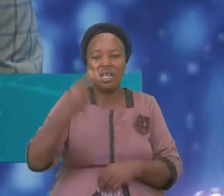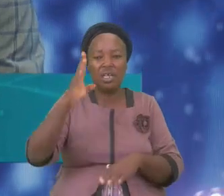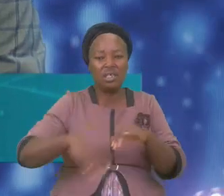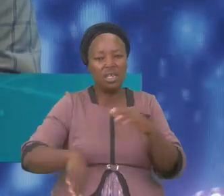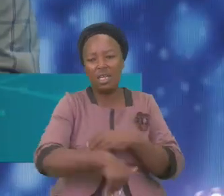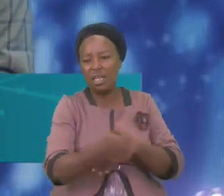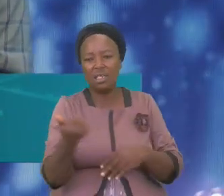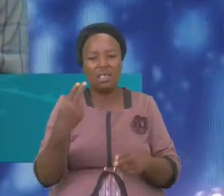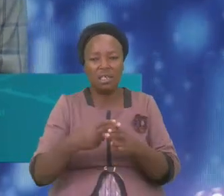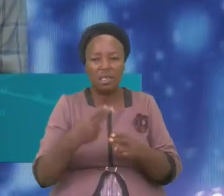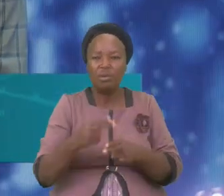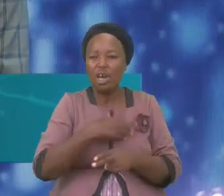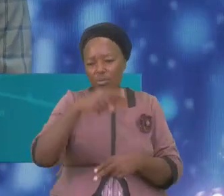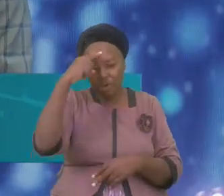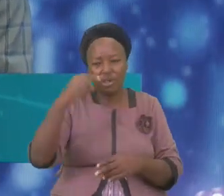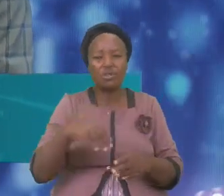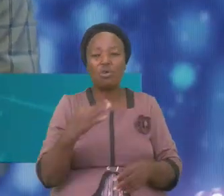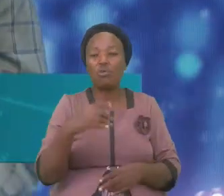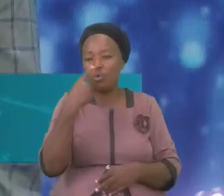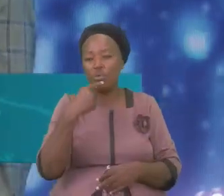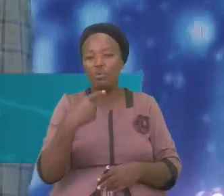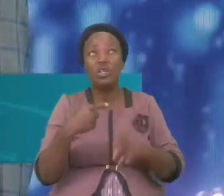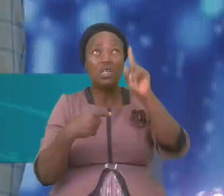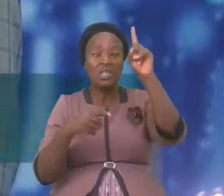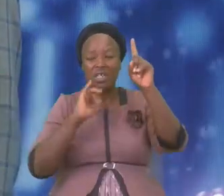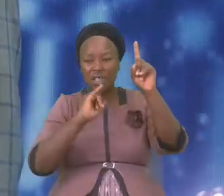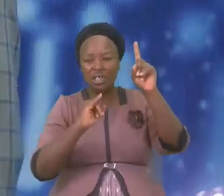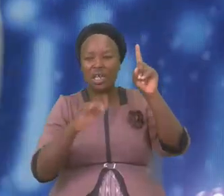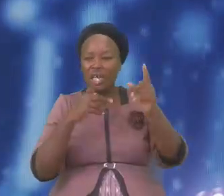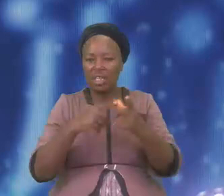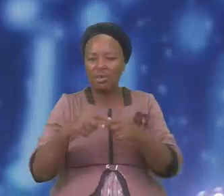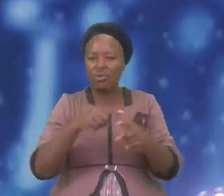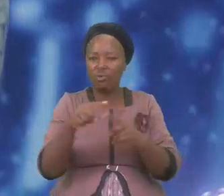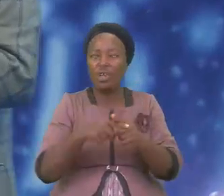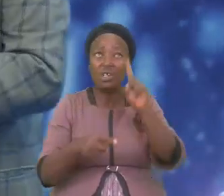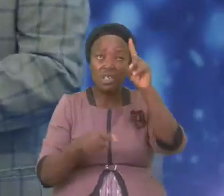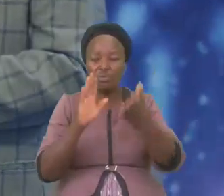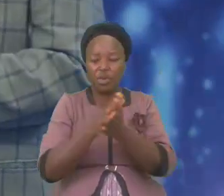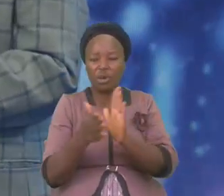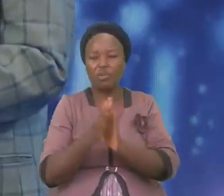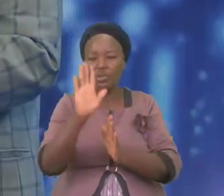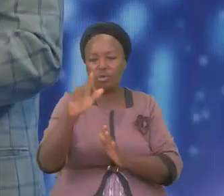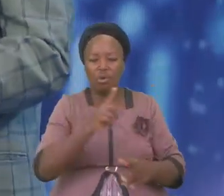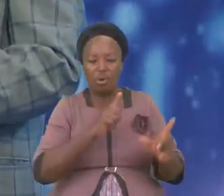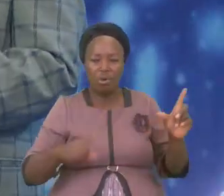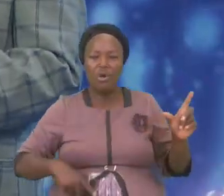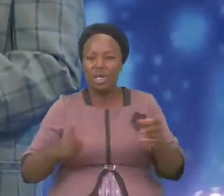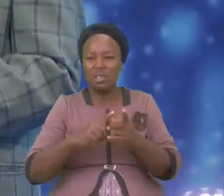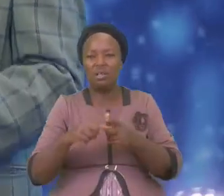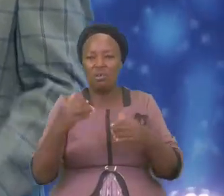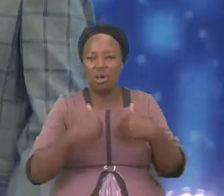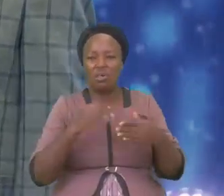then you're committed to a higher lifestyle, a better lordship. Number three is the divine